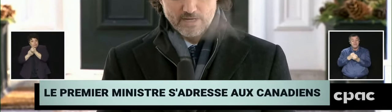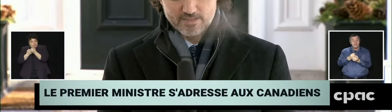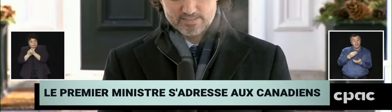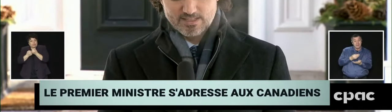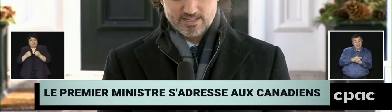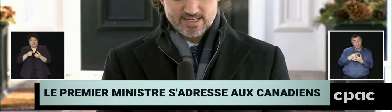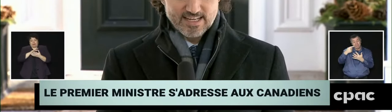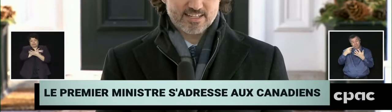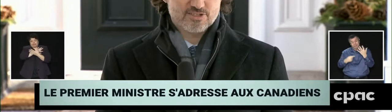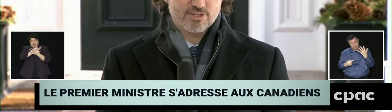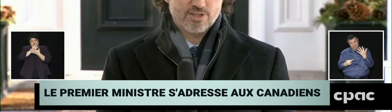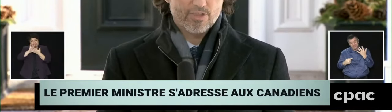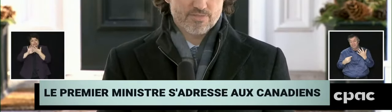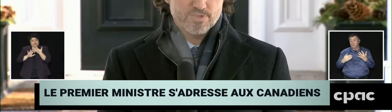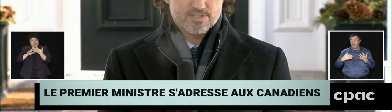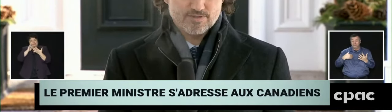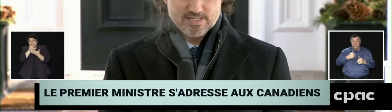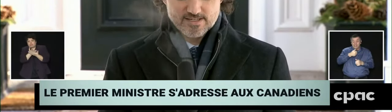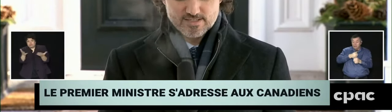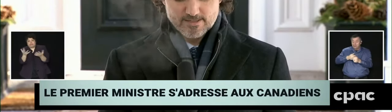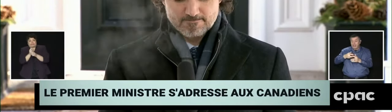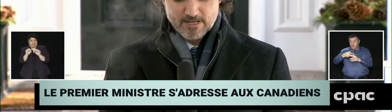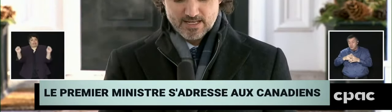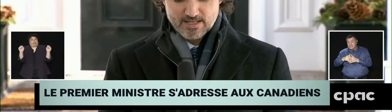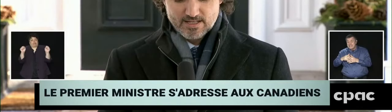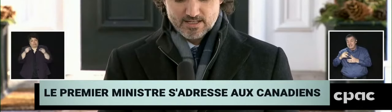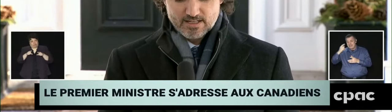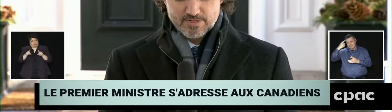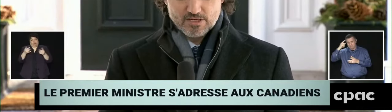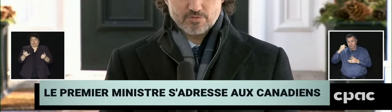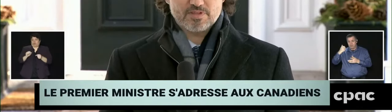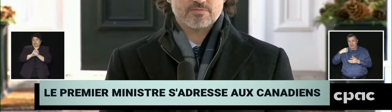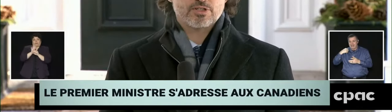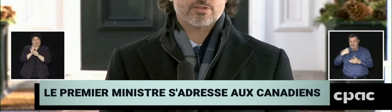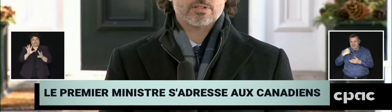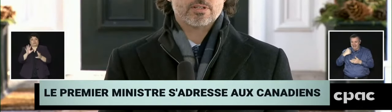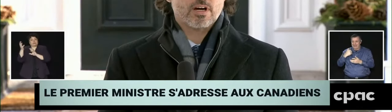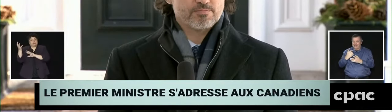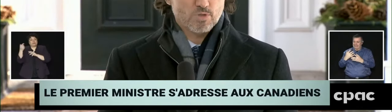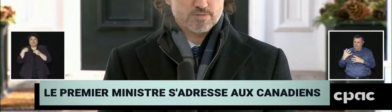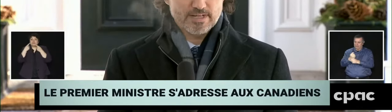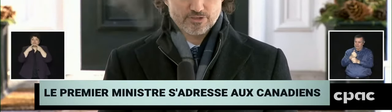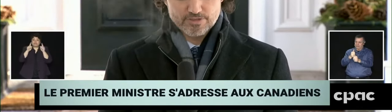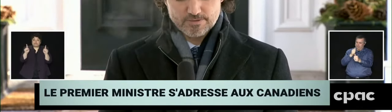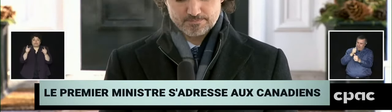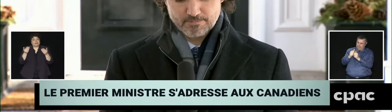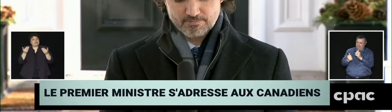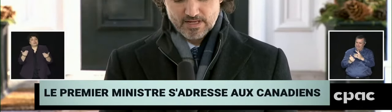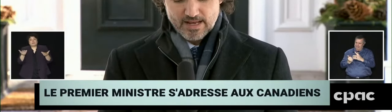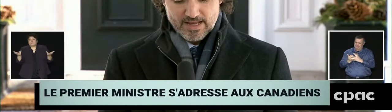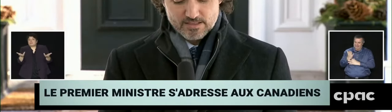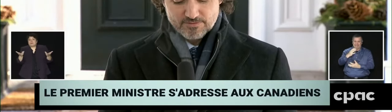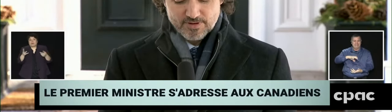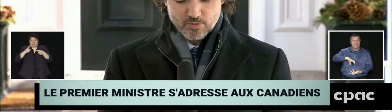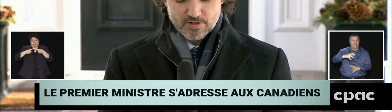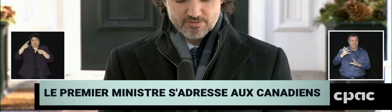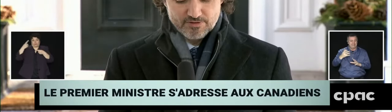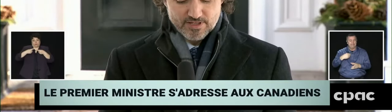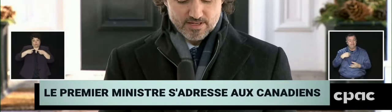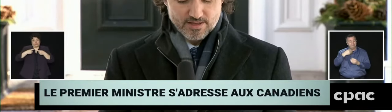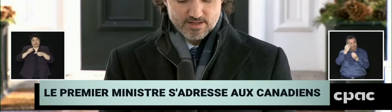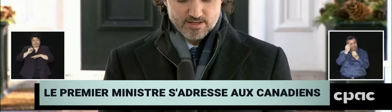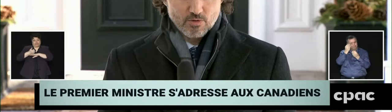the toolbox to get us all through this crisis. Let me start with some news on border measures. As of